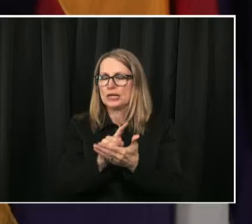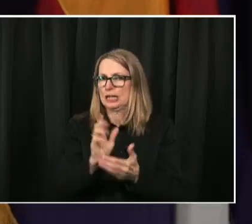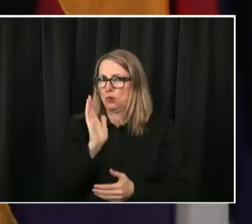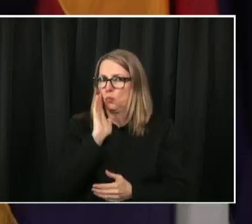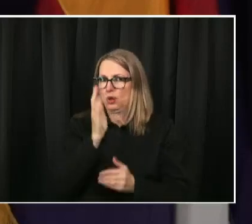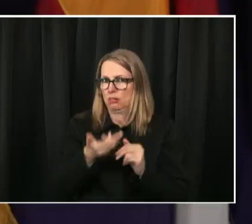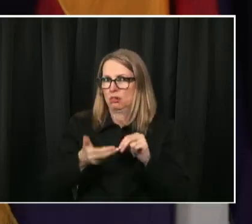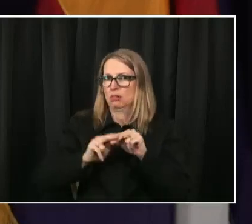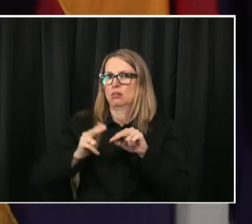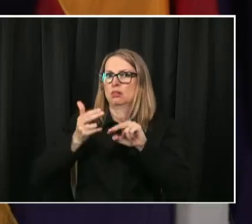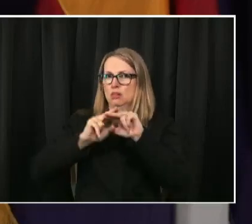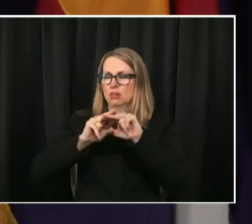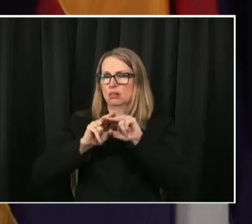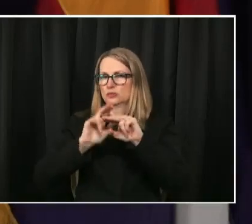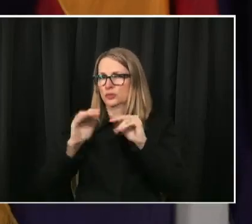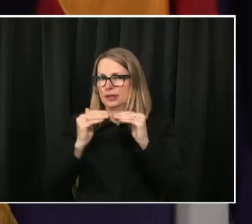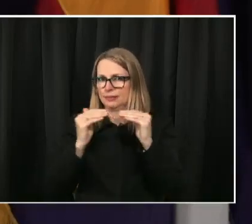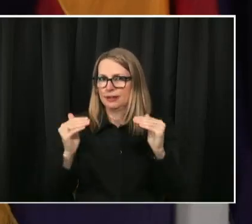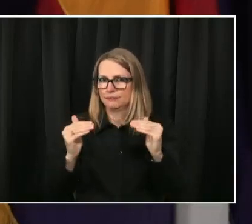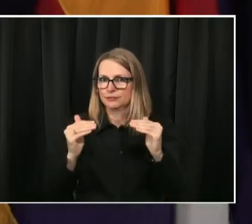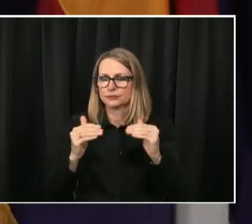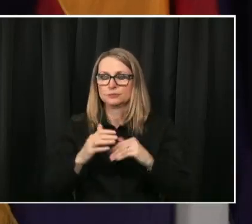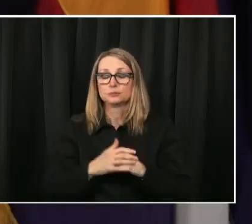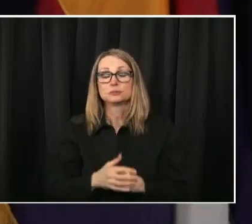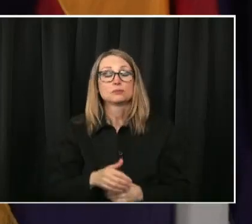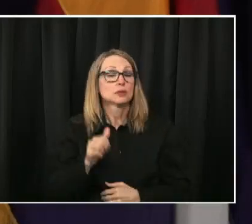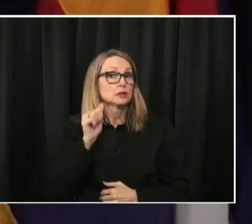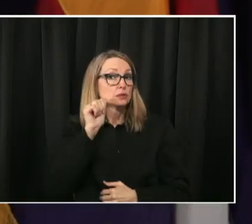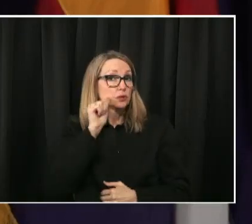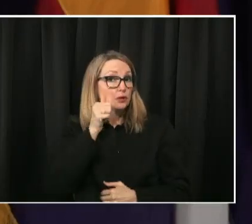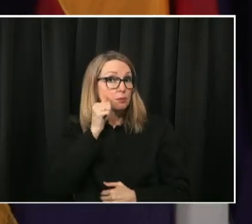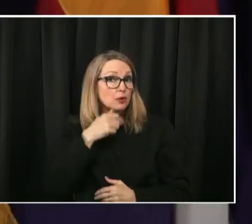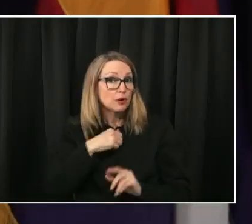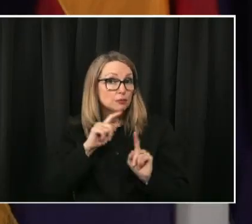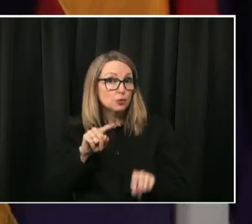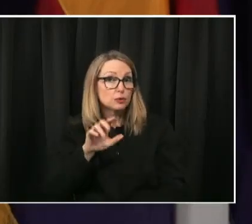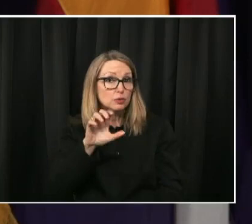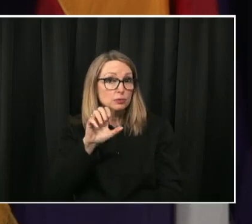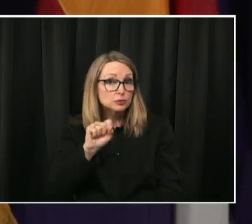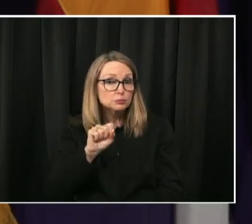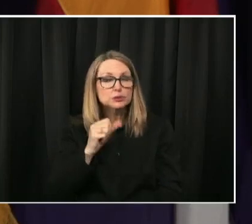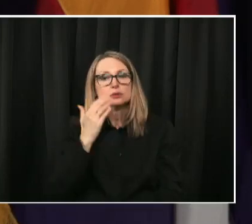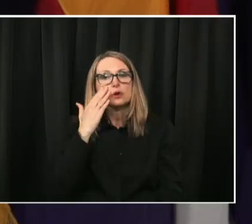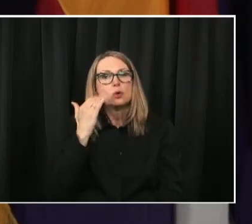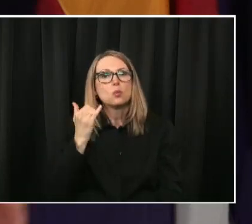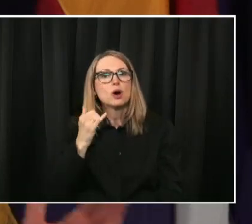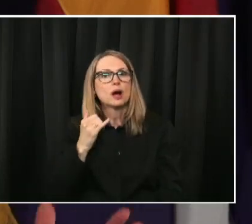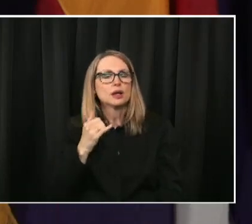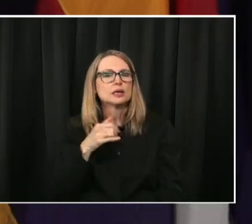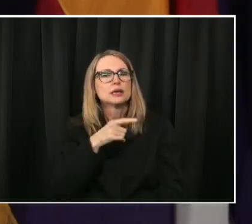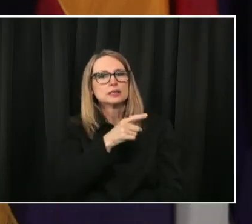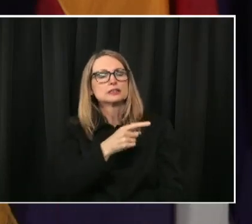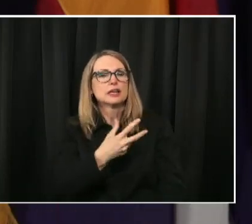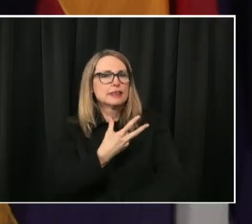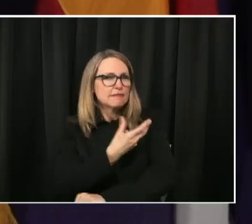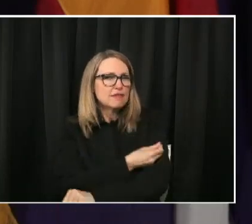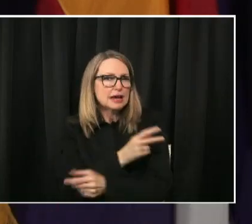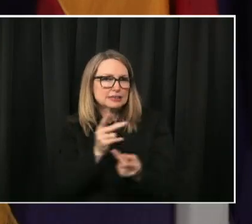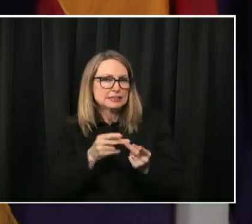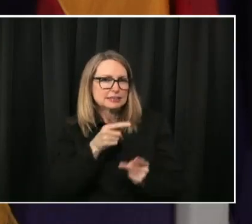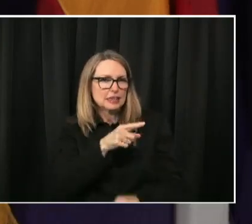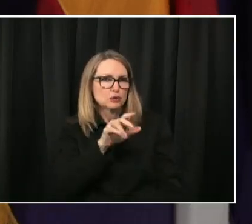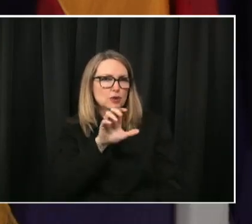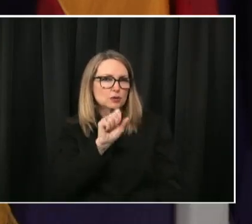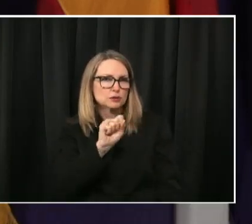ready. I'll be in Colorado Springs tomorrow at one of our vaccination sites. We have several in the metro area, Grand Junction, Pueblo,